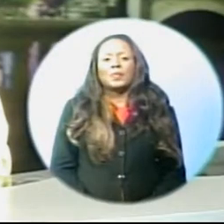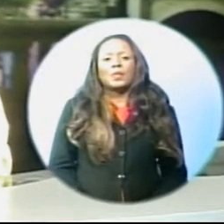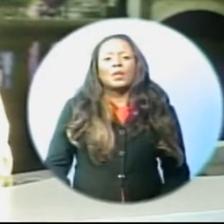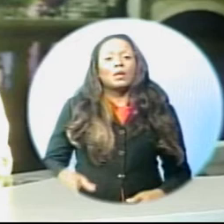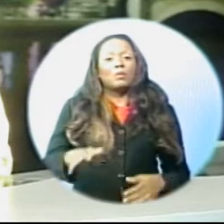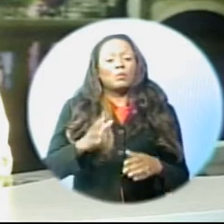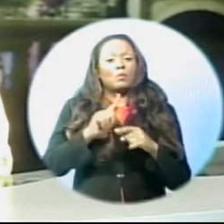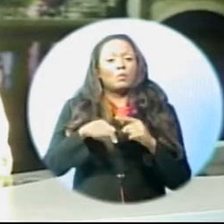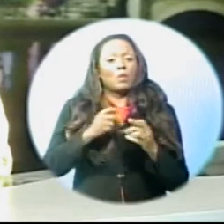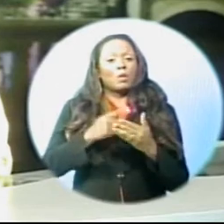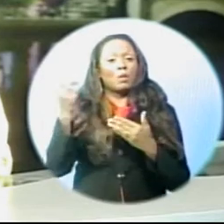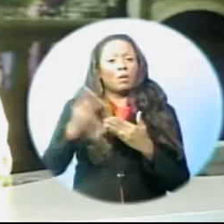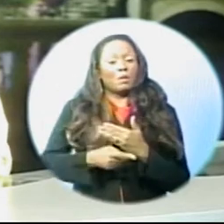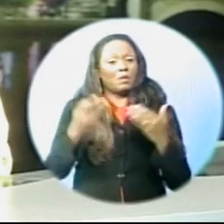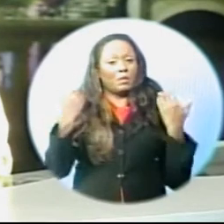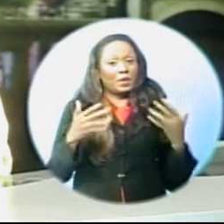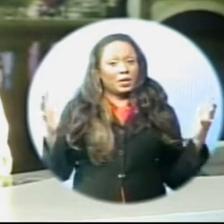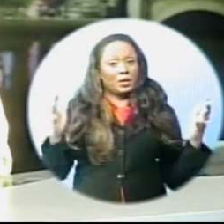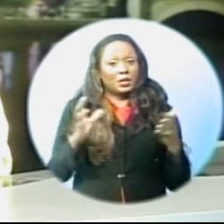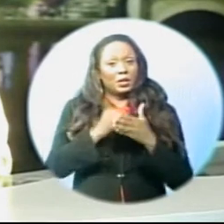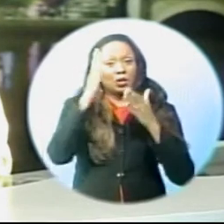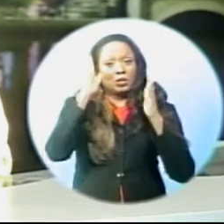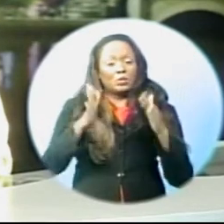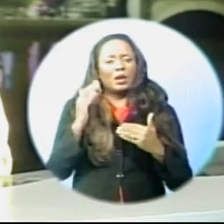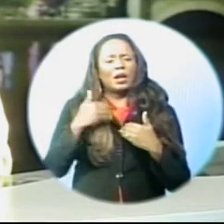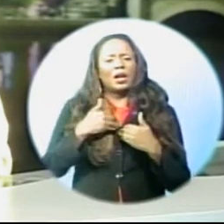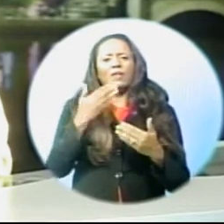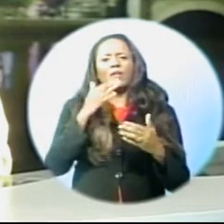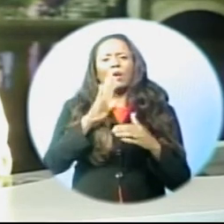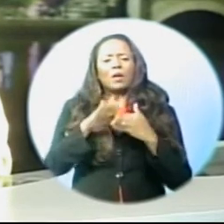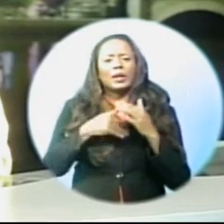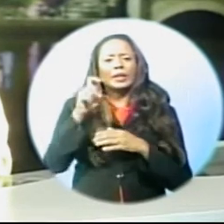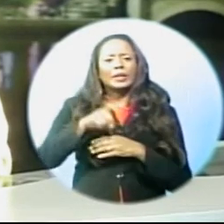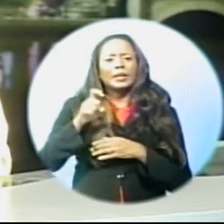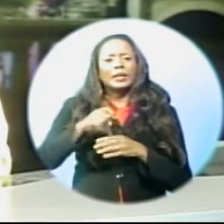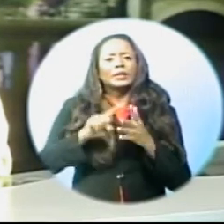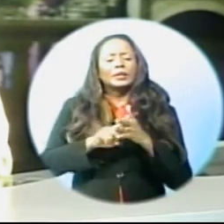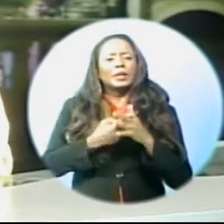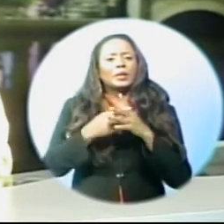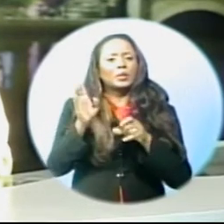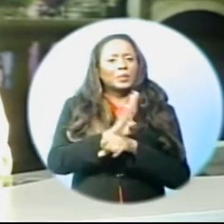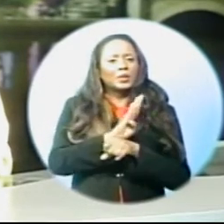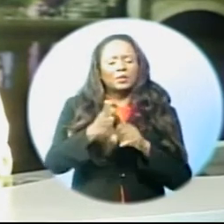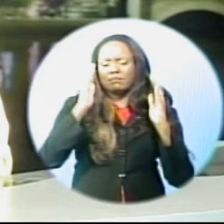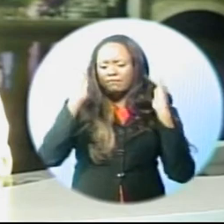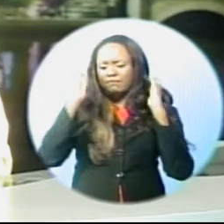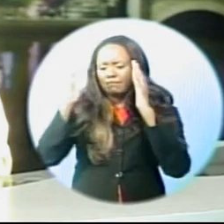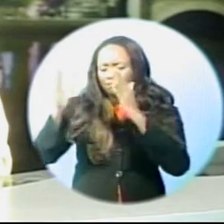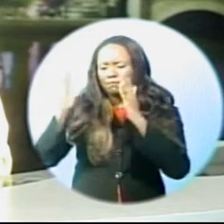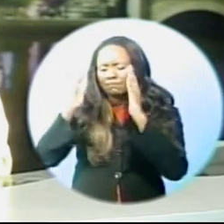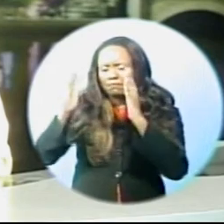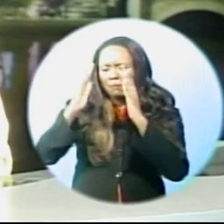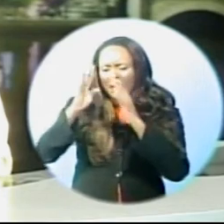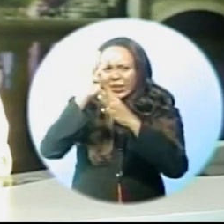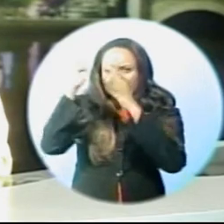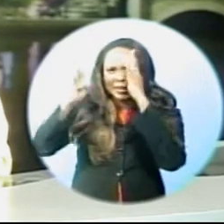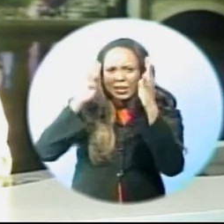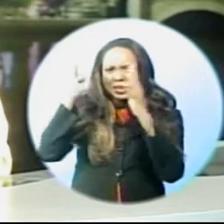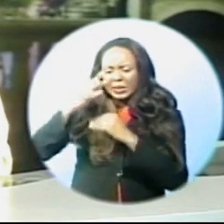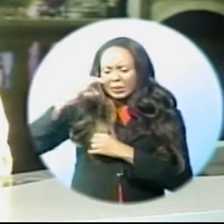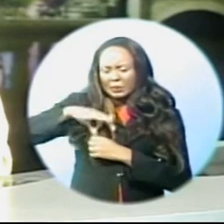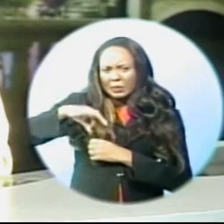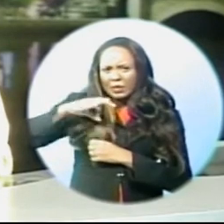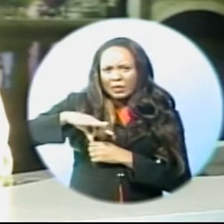program. At the end of the program, students will have the basic tools to start their own business, focusing on innovation,